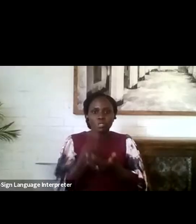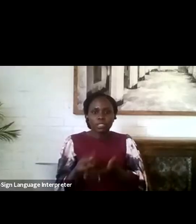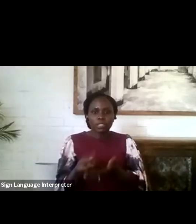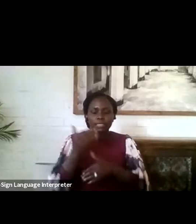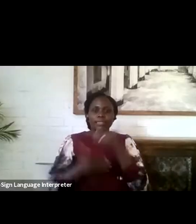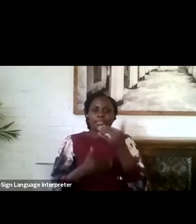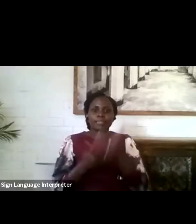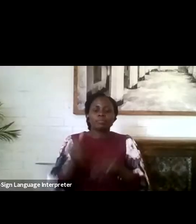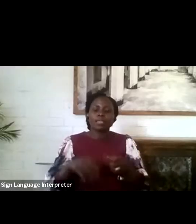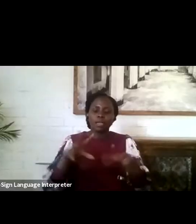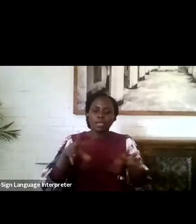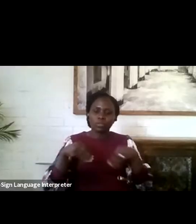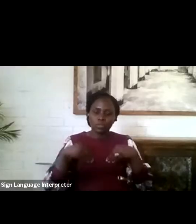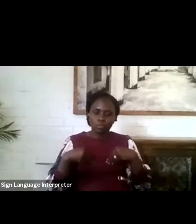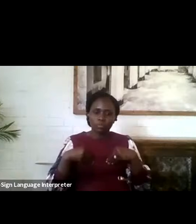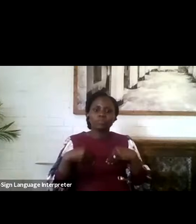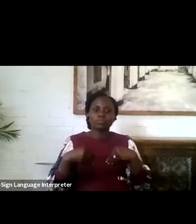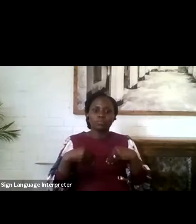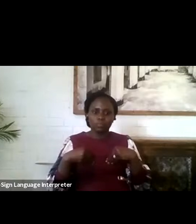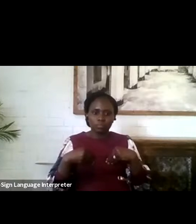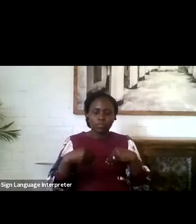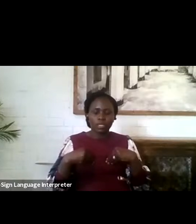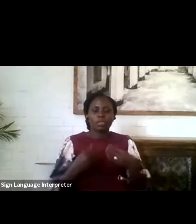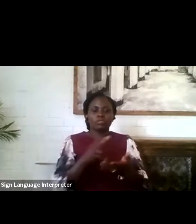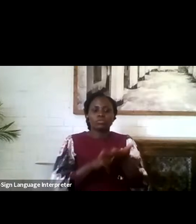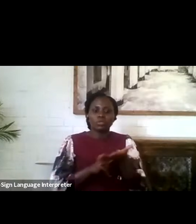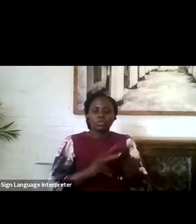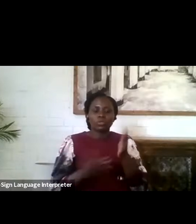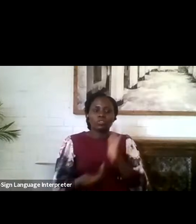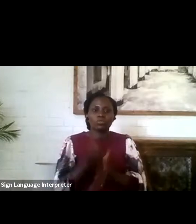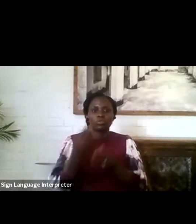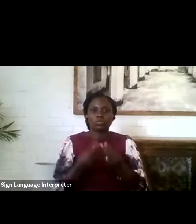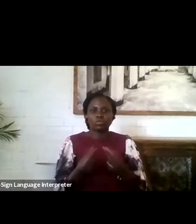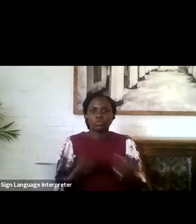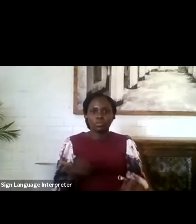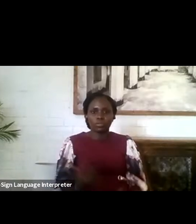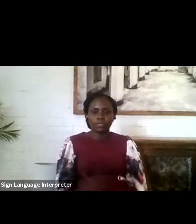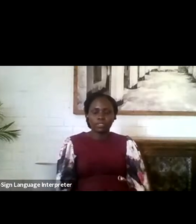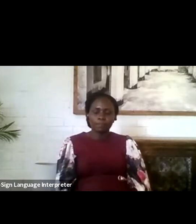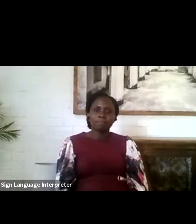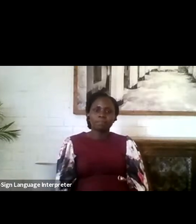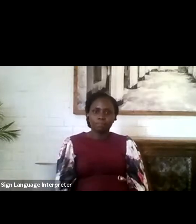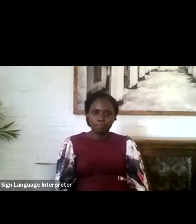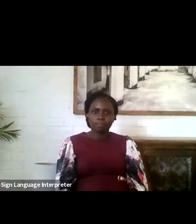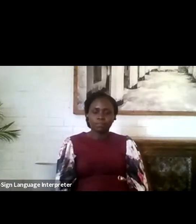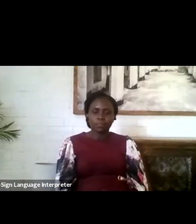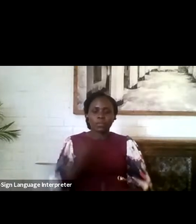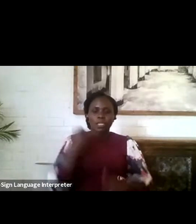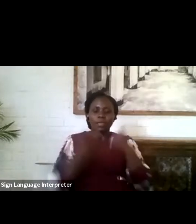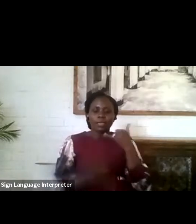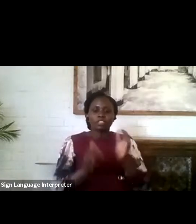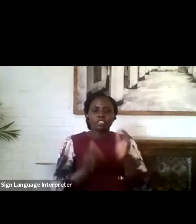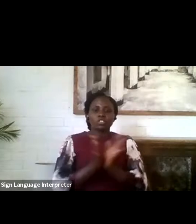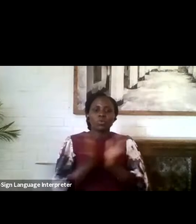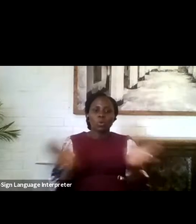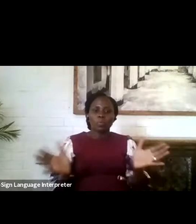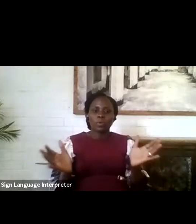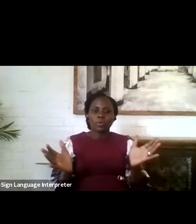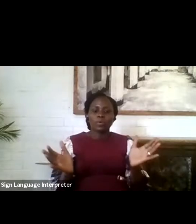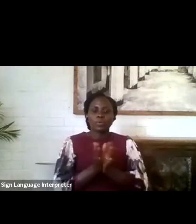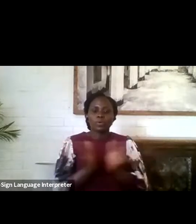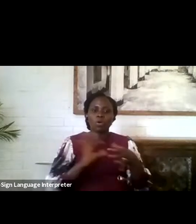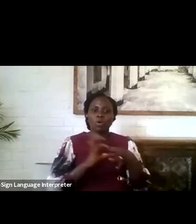to take advantage of new solutions. Lastly, global coalitions are necessary to accelerate